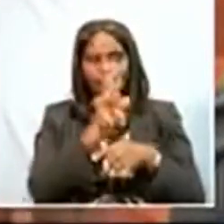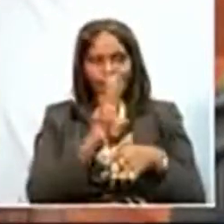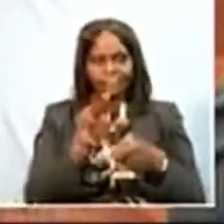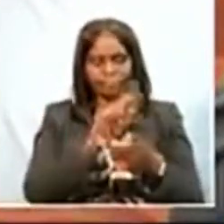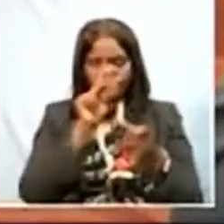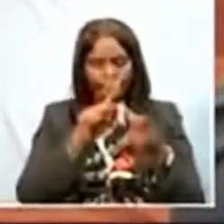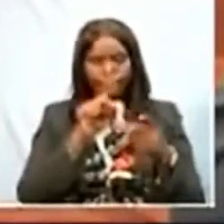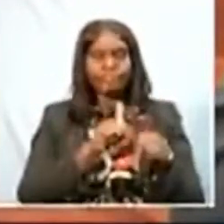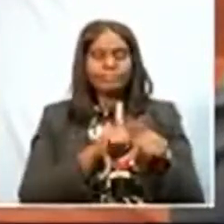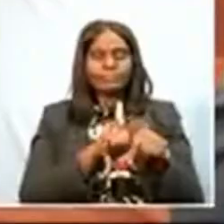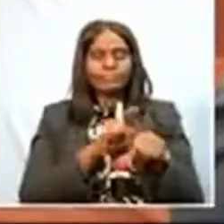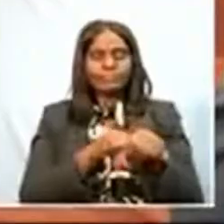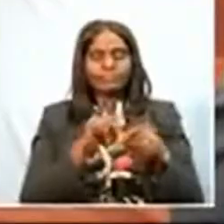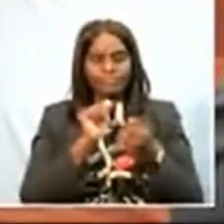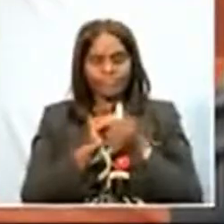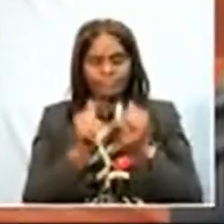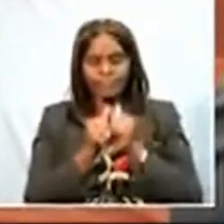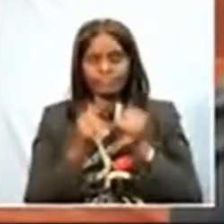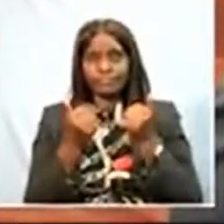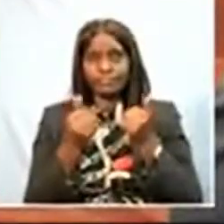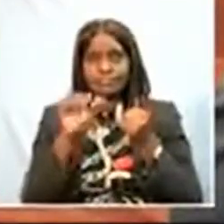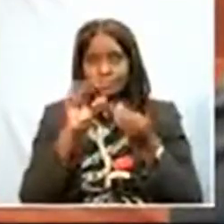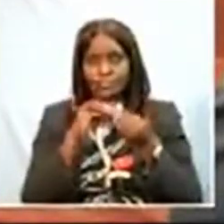time. Query 9,